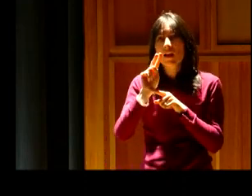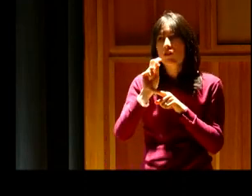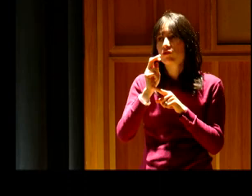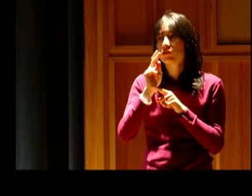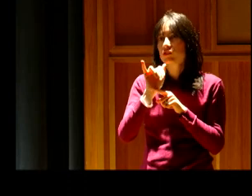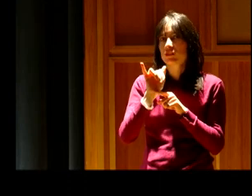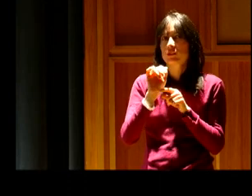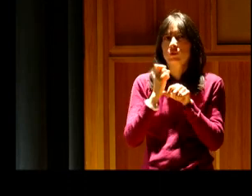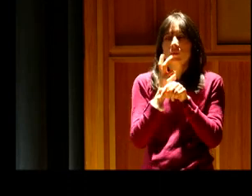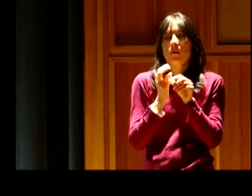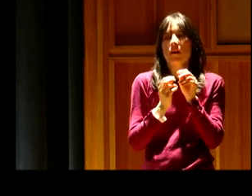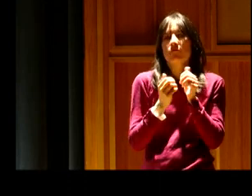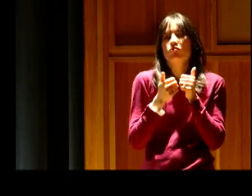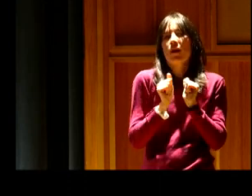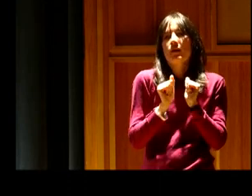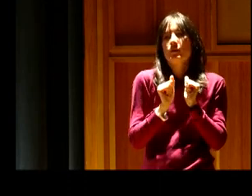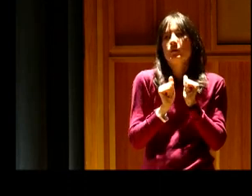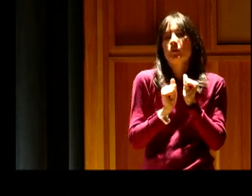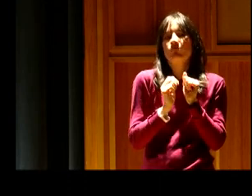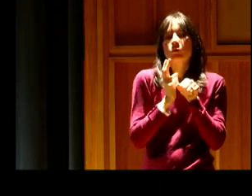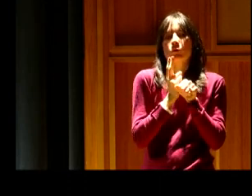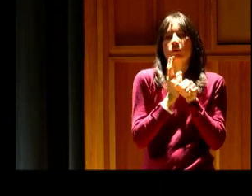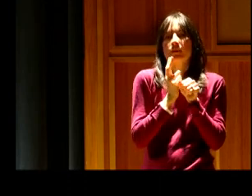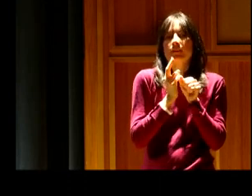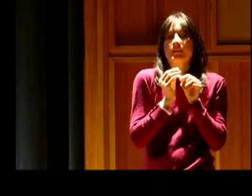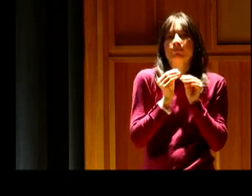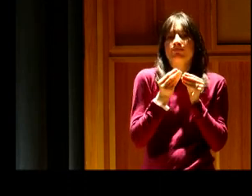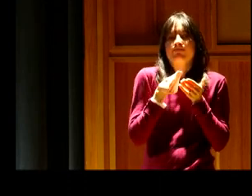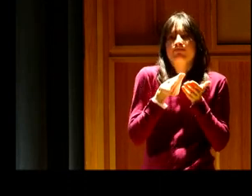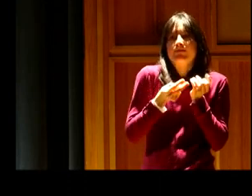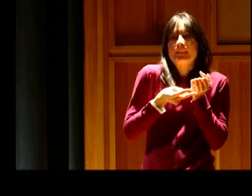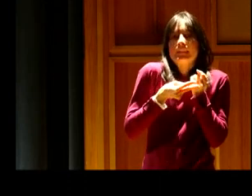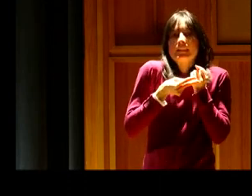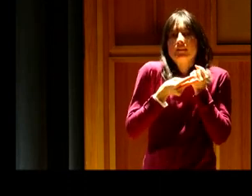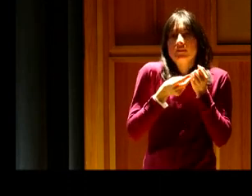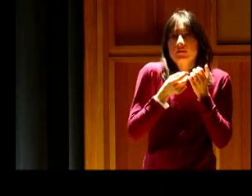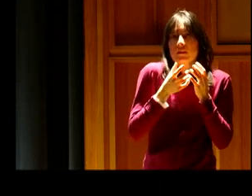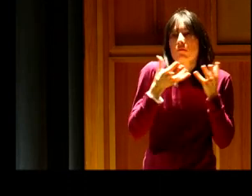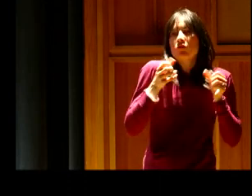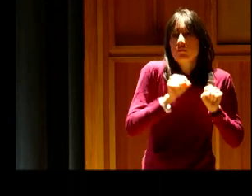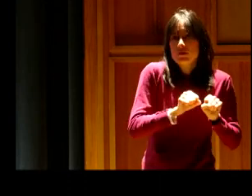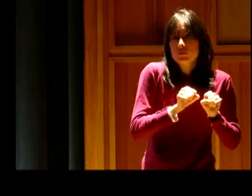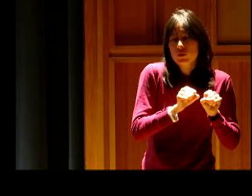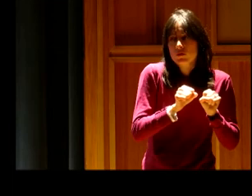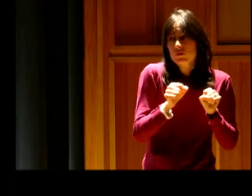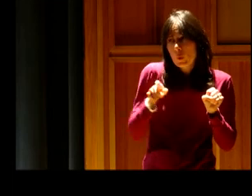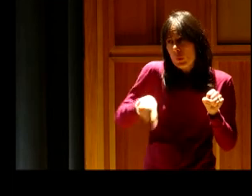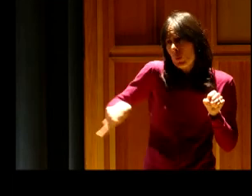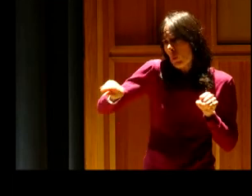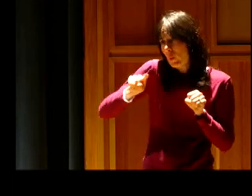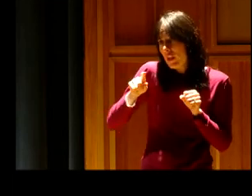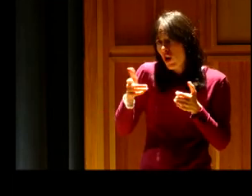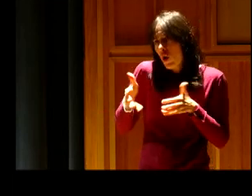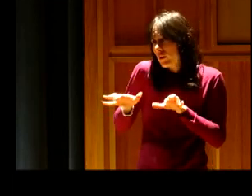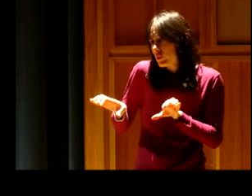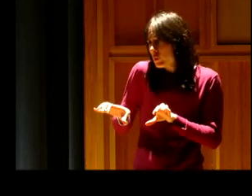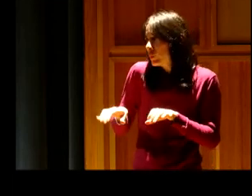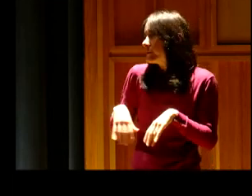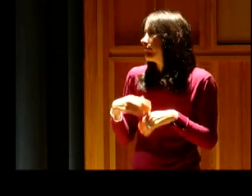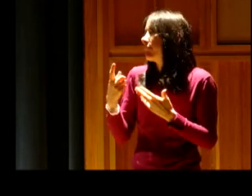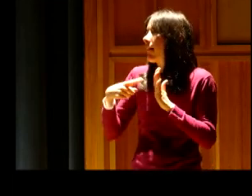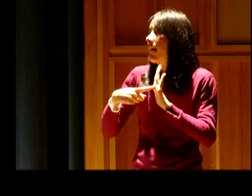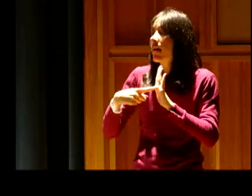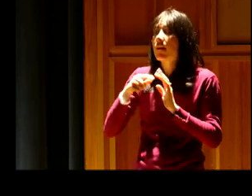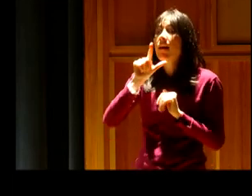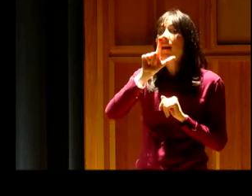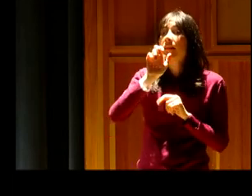can. And there's a lot of different ways that all of us in our own life know this and are doing it. It's things like